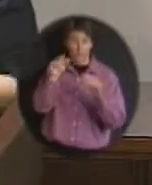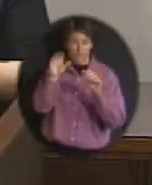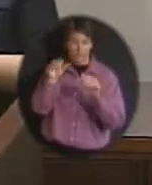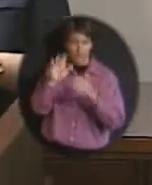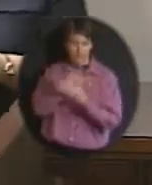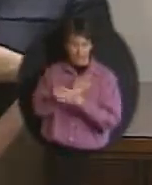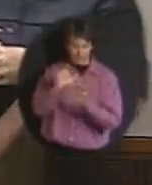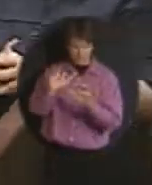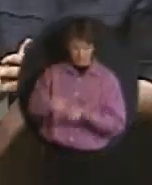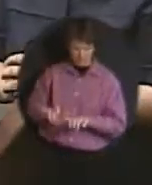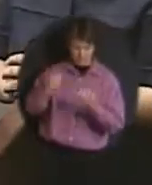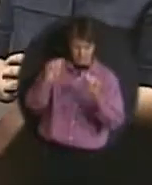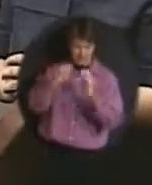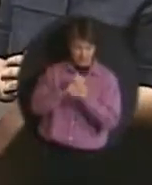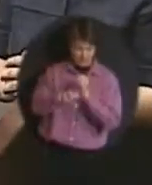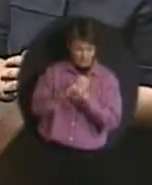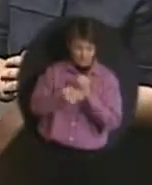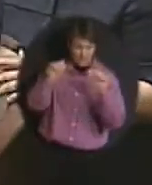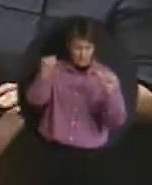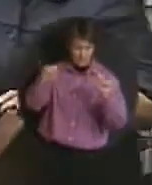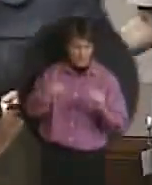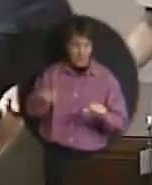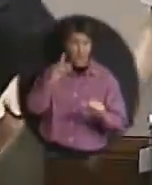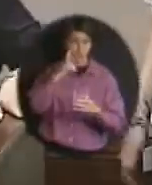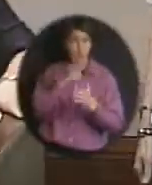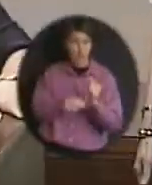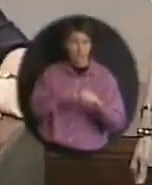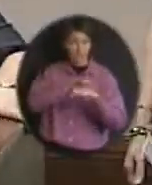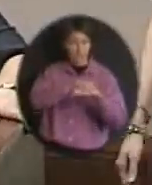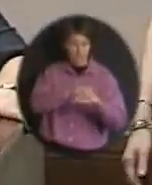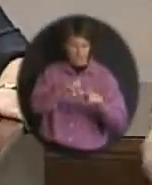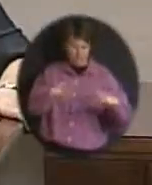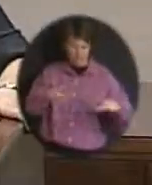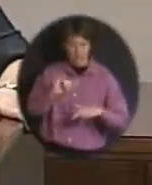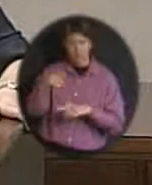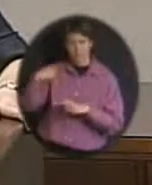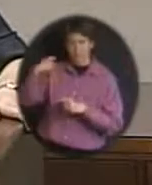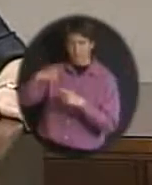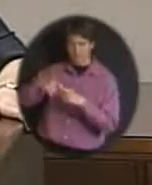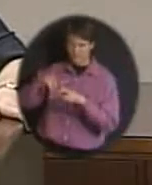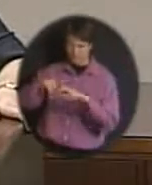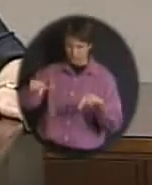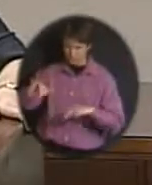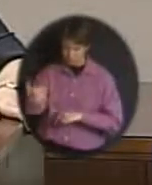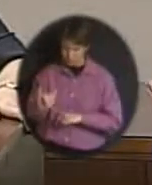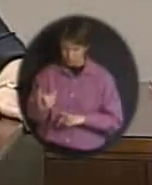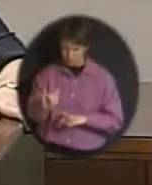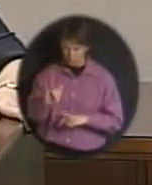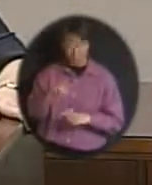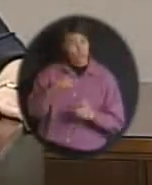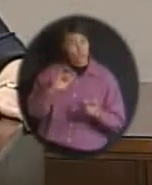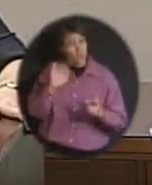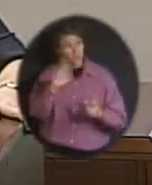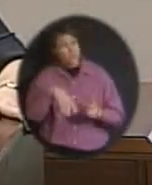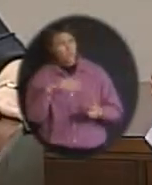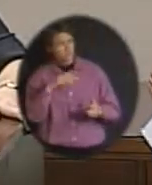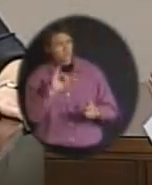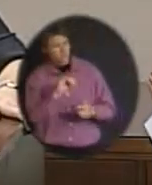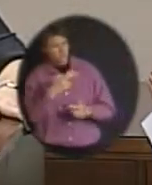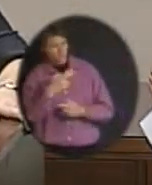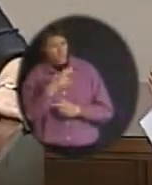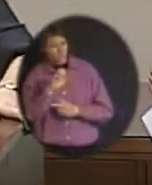flyers. Good. And did you do it at Head Start? Yes. Publicize it? All schools have the information. Great.